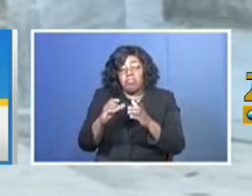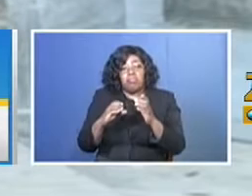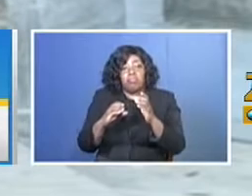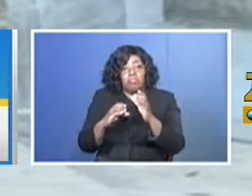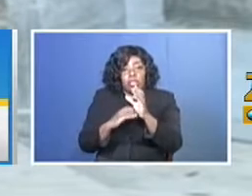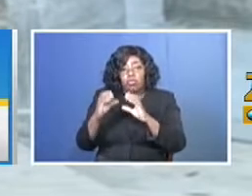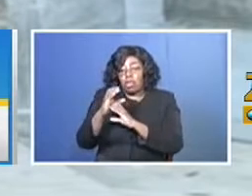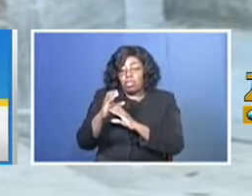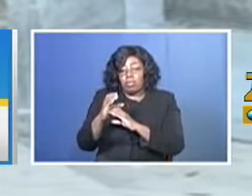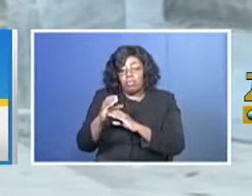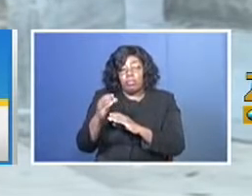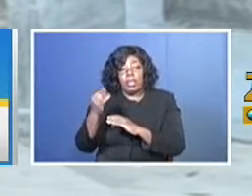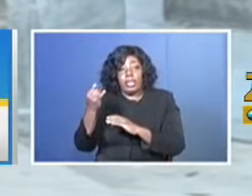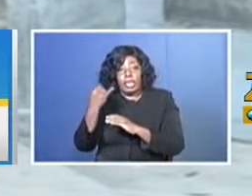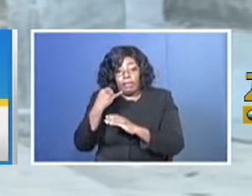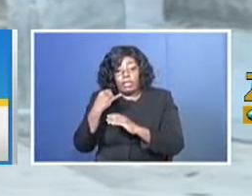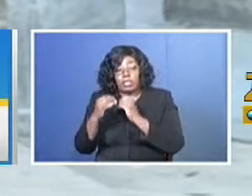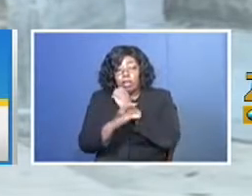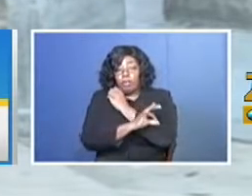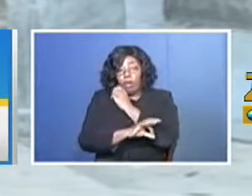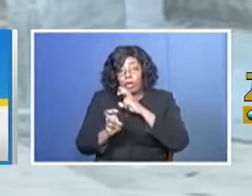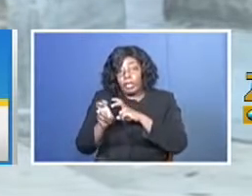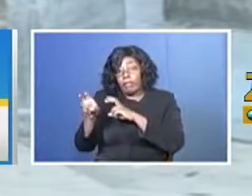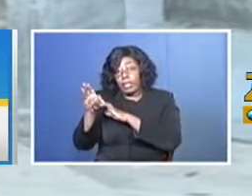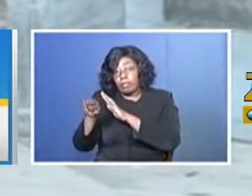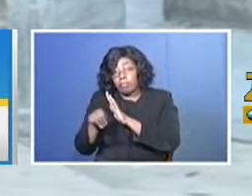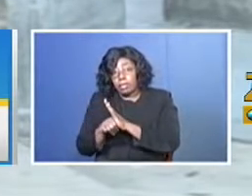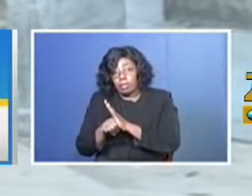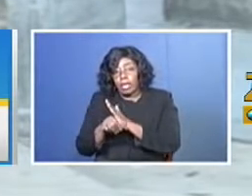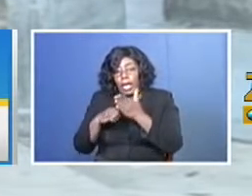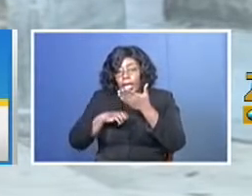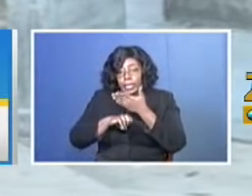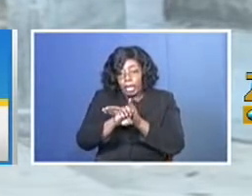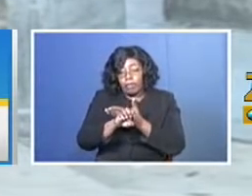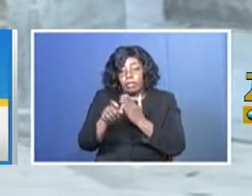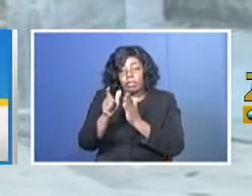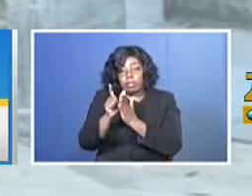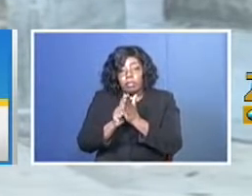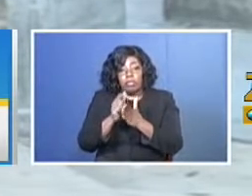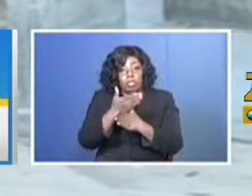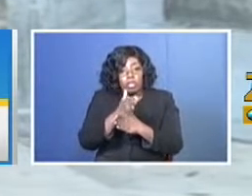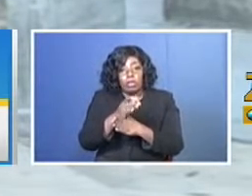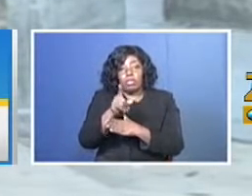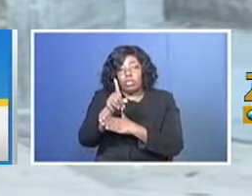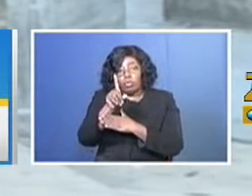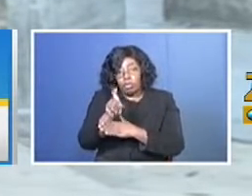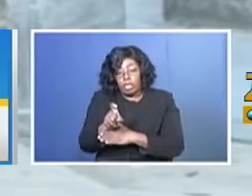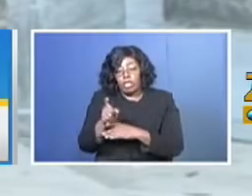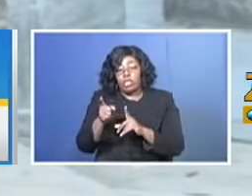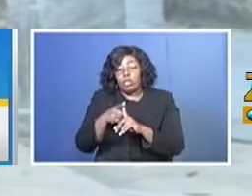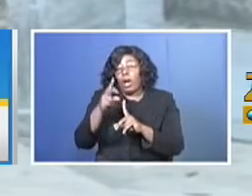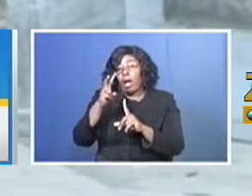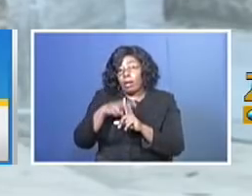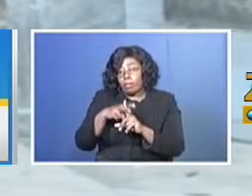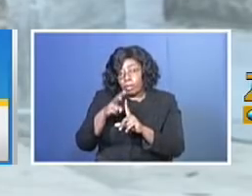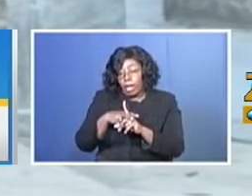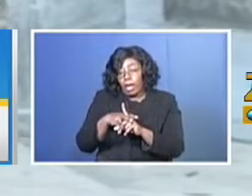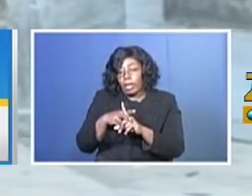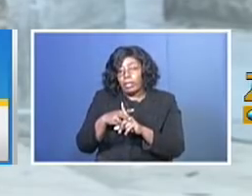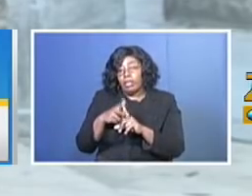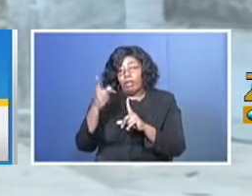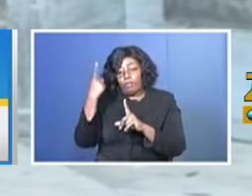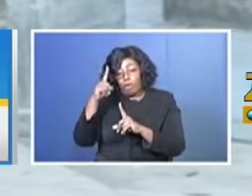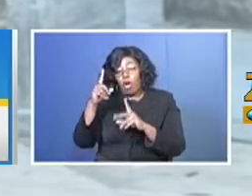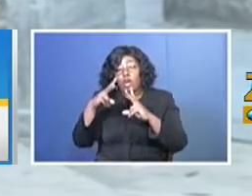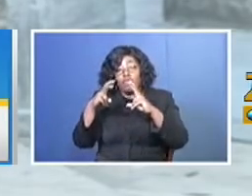it's foreign direct investment. And with the access and benefit sharing legislation, of course, you need to now apply to the department for a